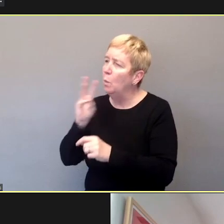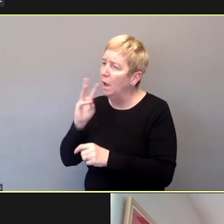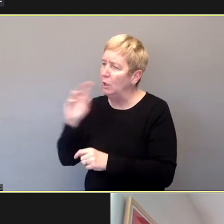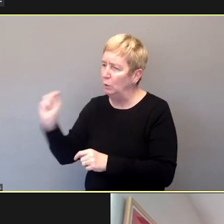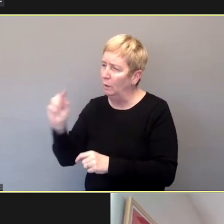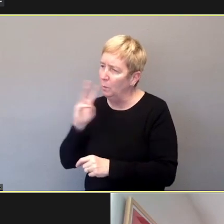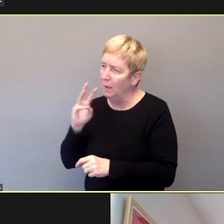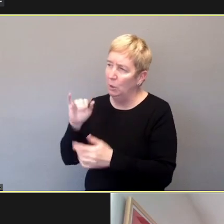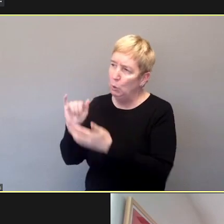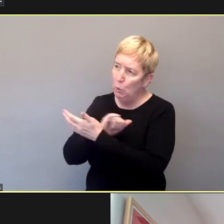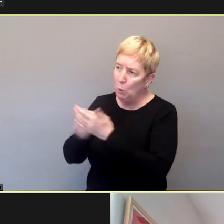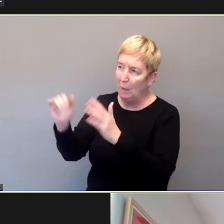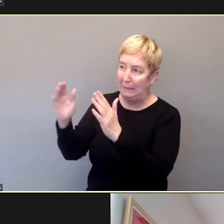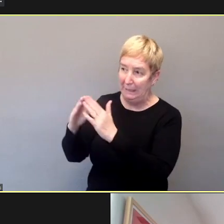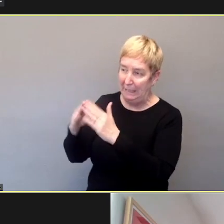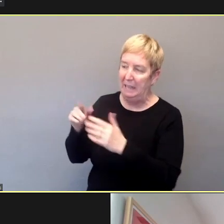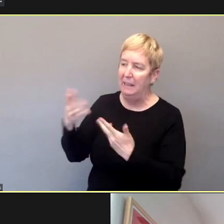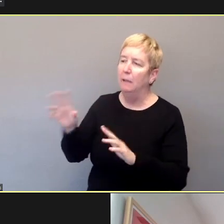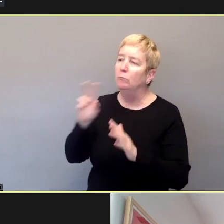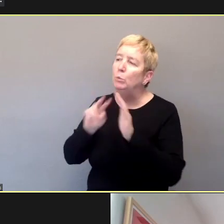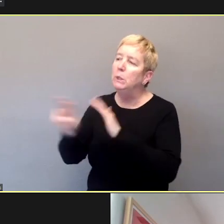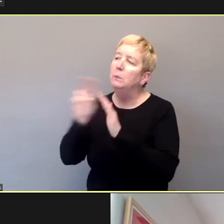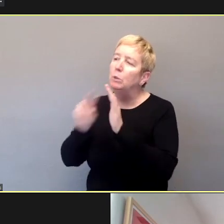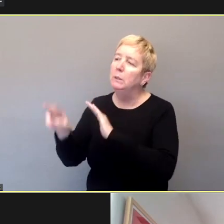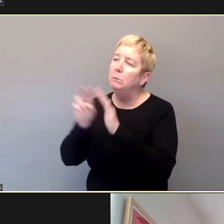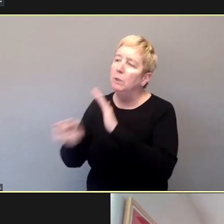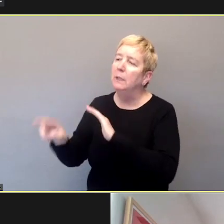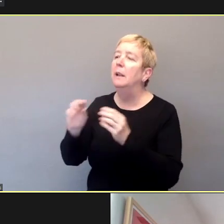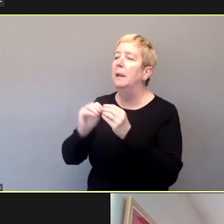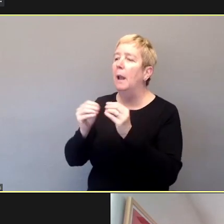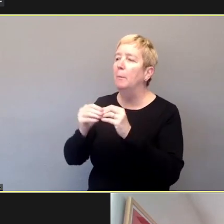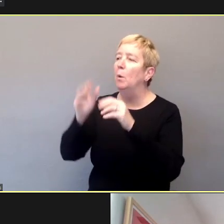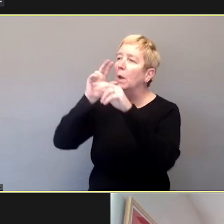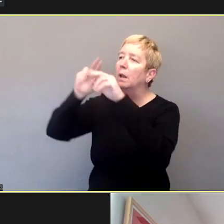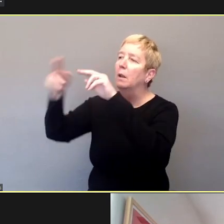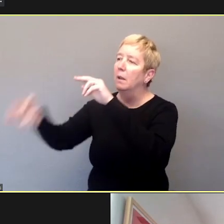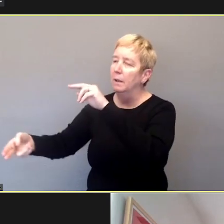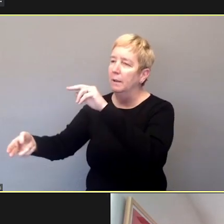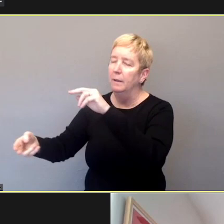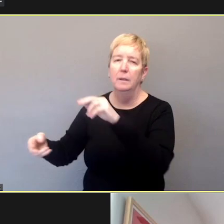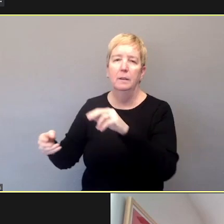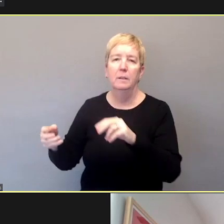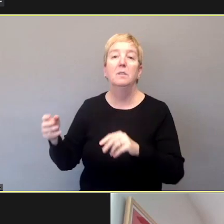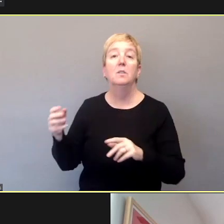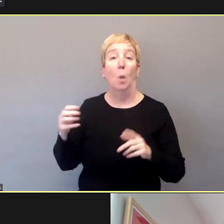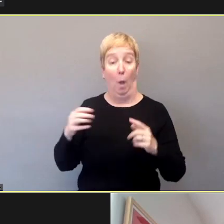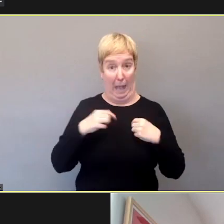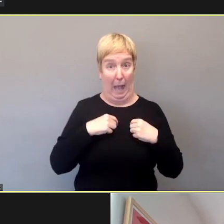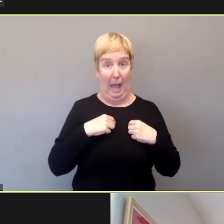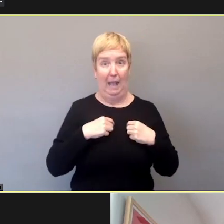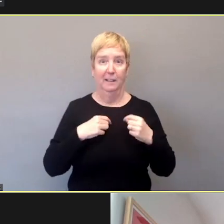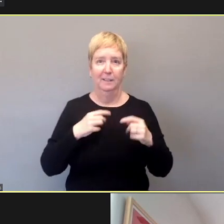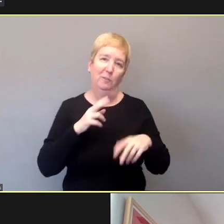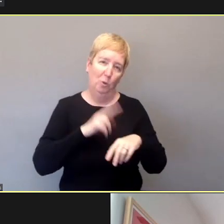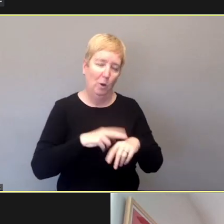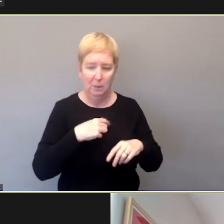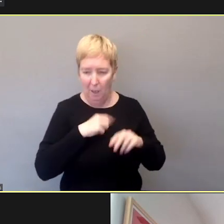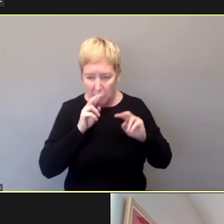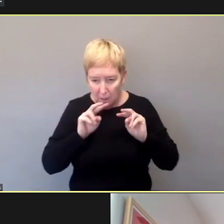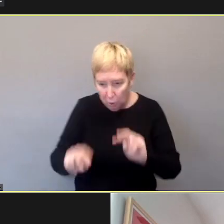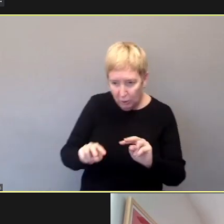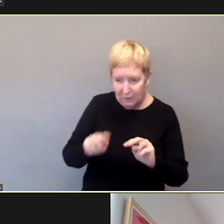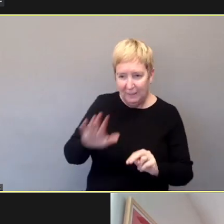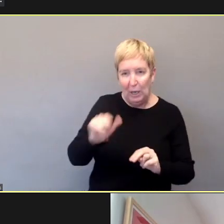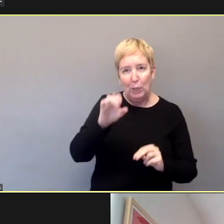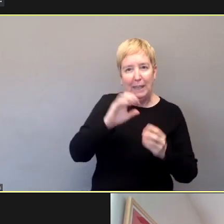that the curve was going to go down based on what they were seeing in the wastewater. But then right away, I went to the case count website